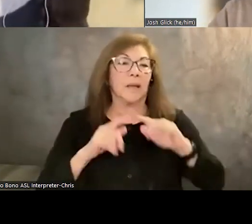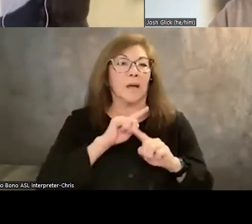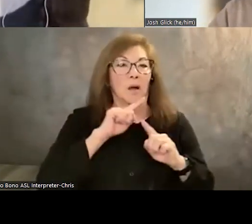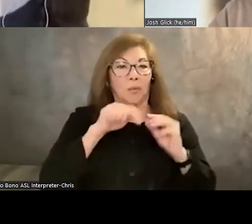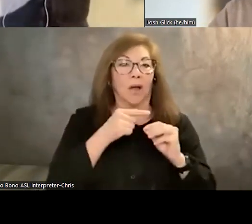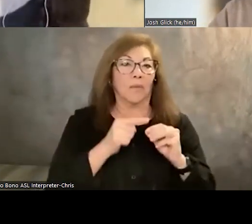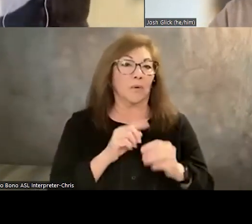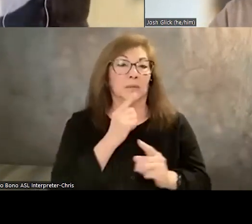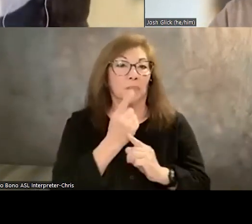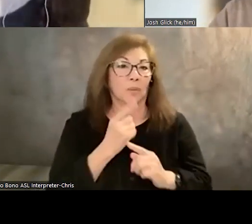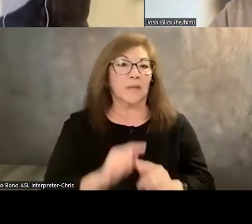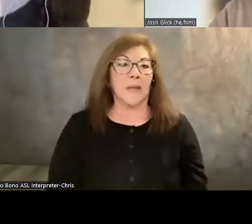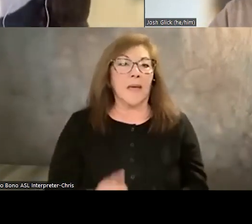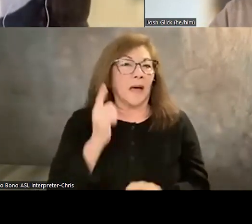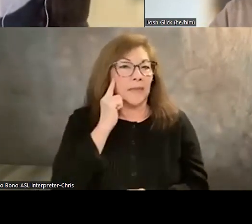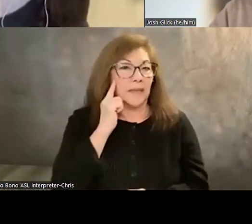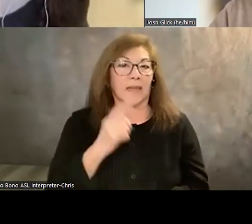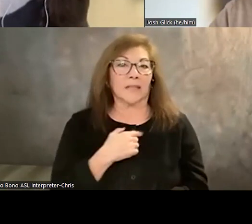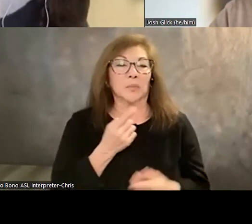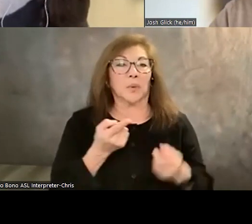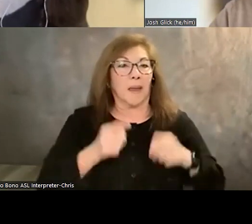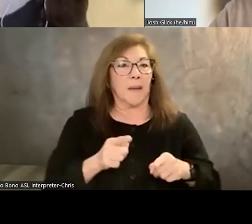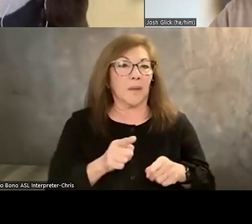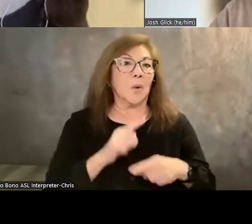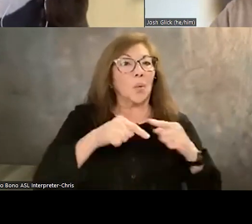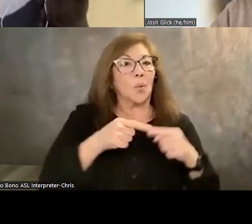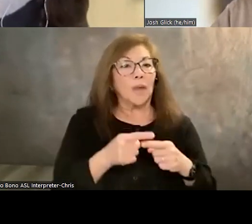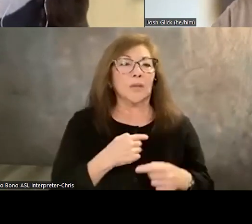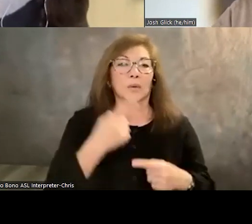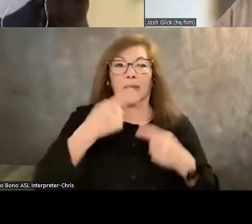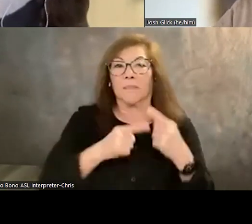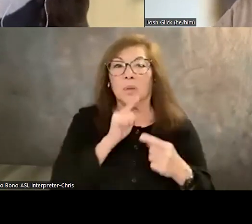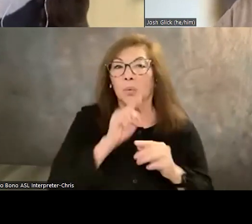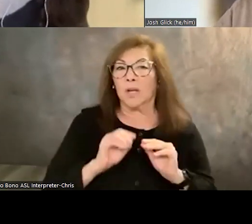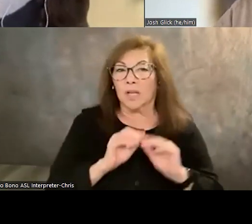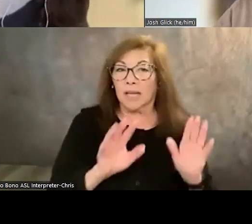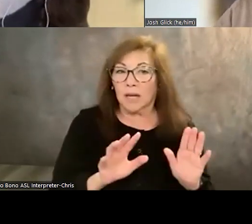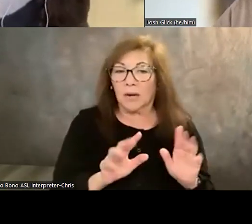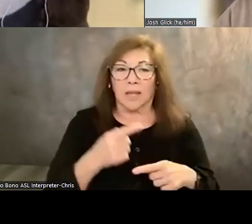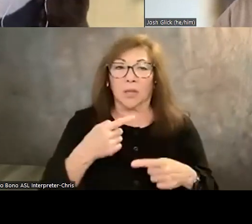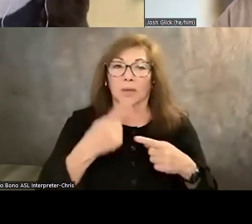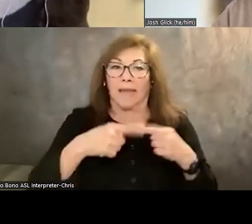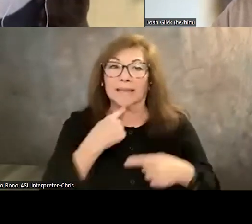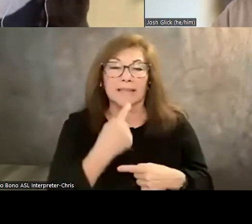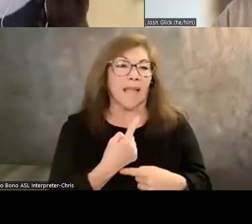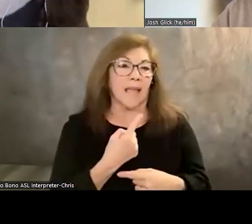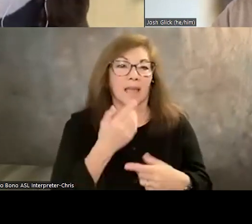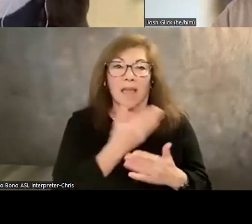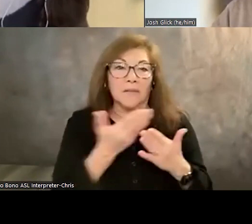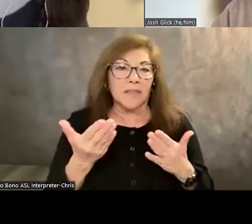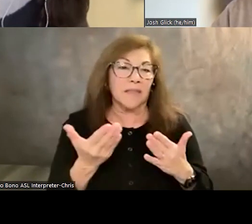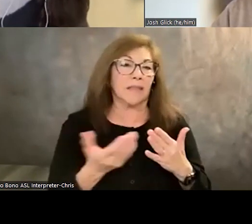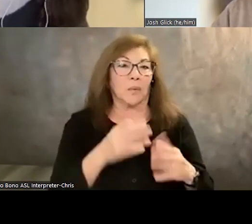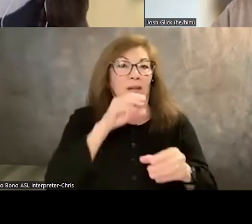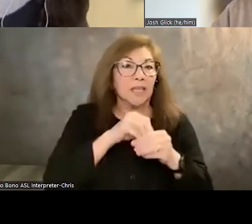moments. And I think that that's where you get into, it's when you can't be so clear and when you can't say every single piece of content that